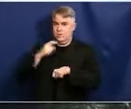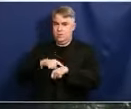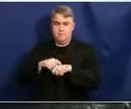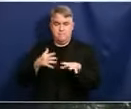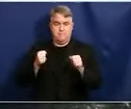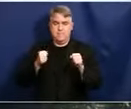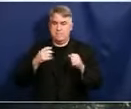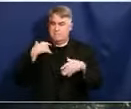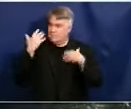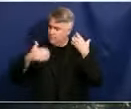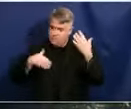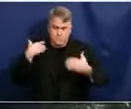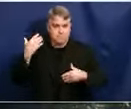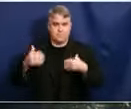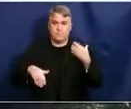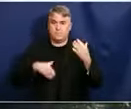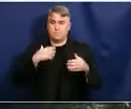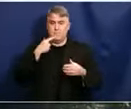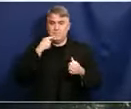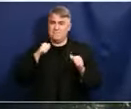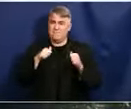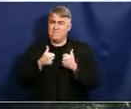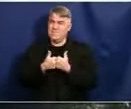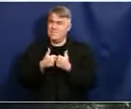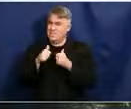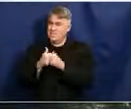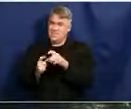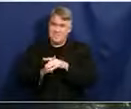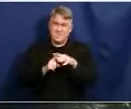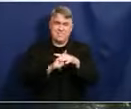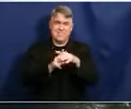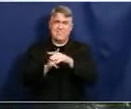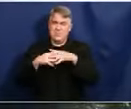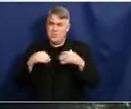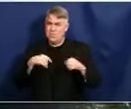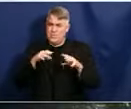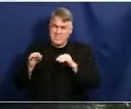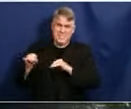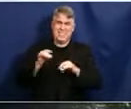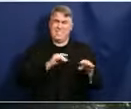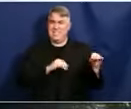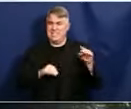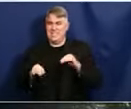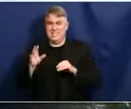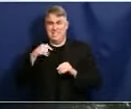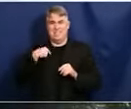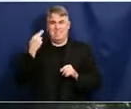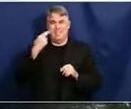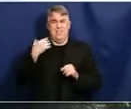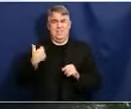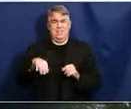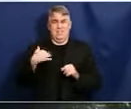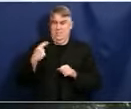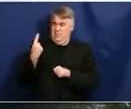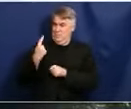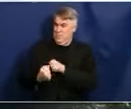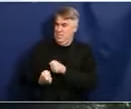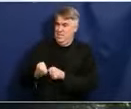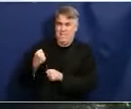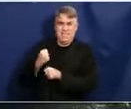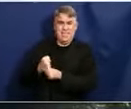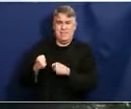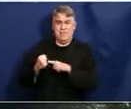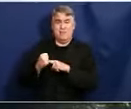been. And we recognize today and really every day, both the loss of life from the COVID pandemic, now more